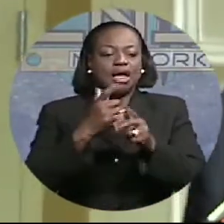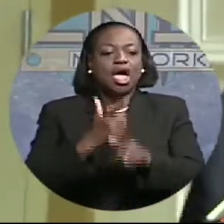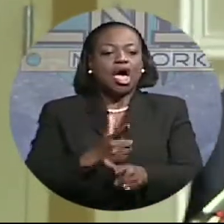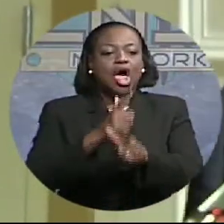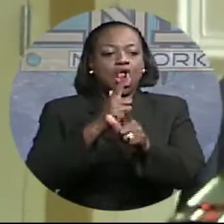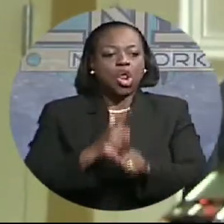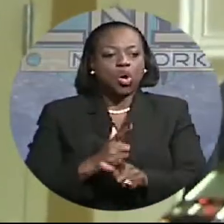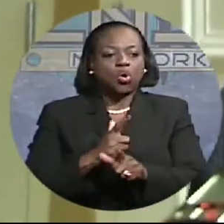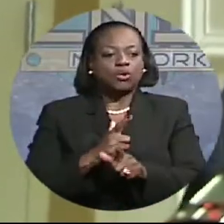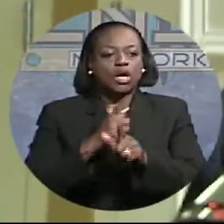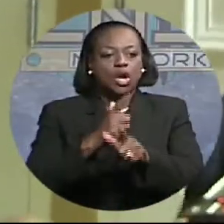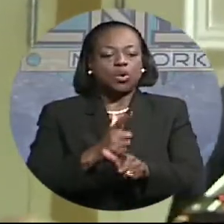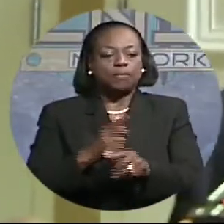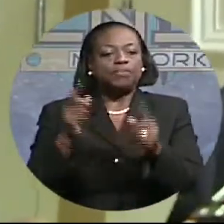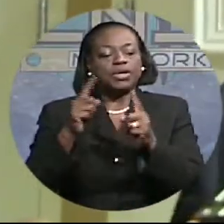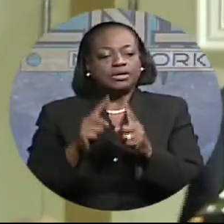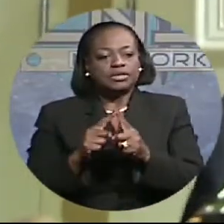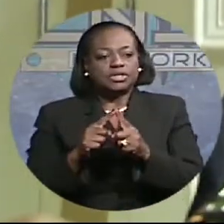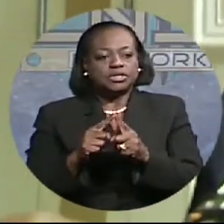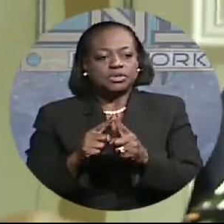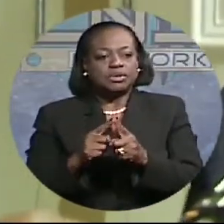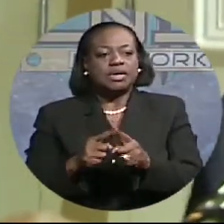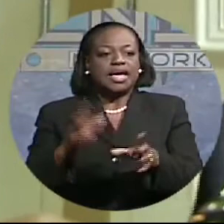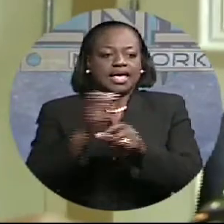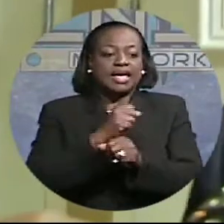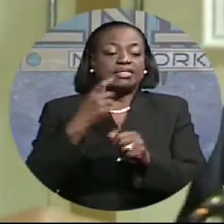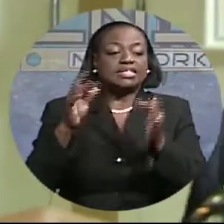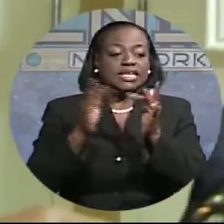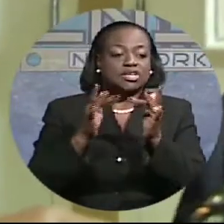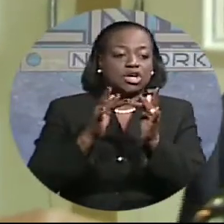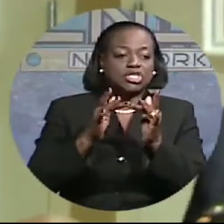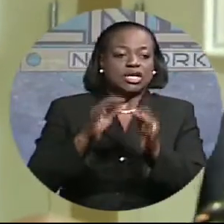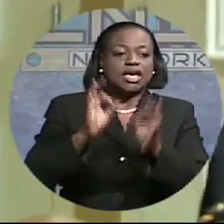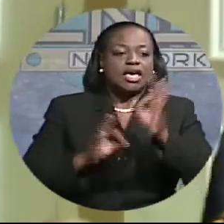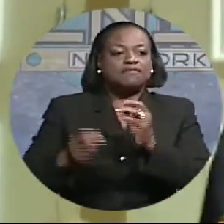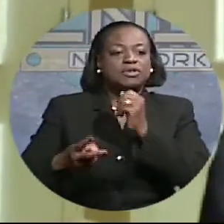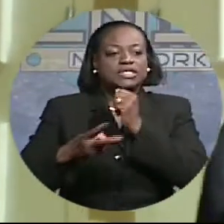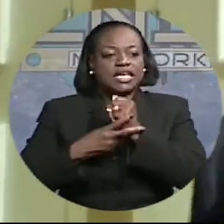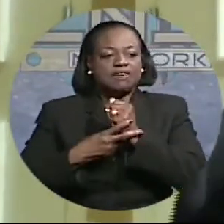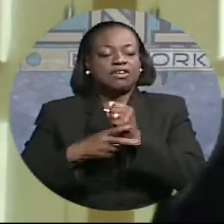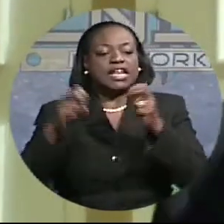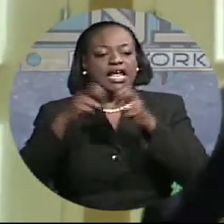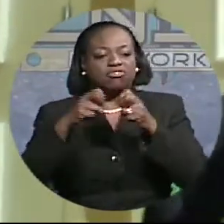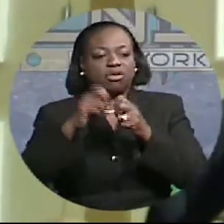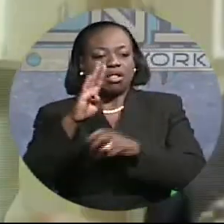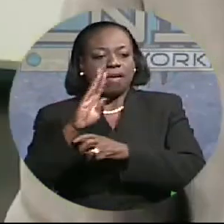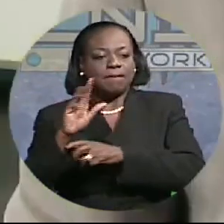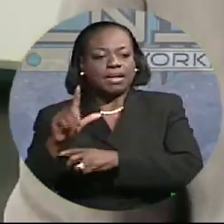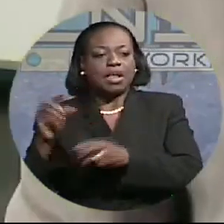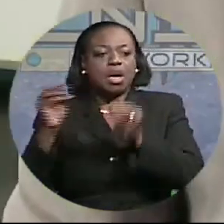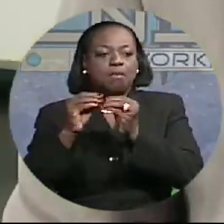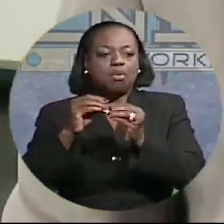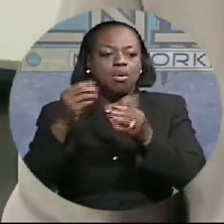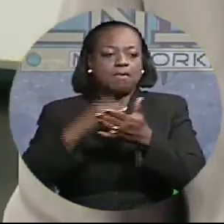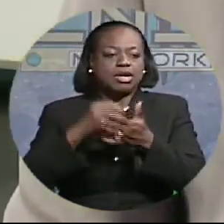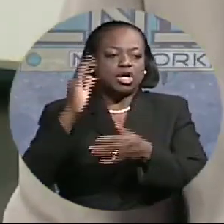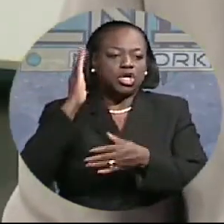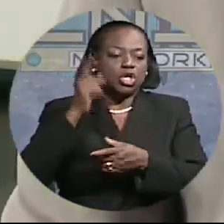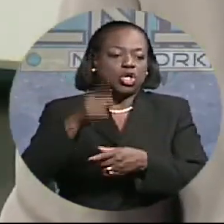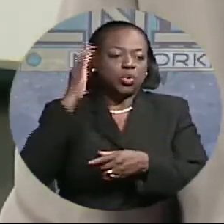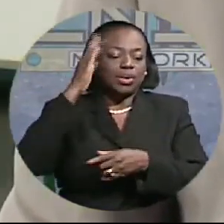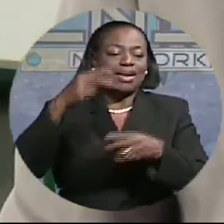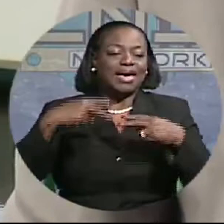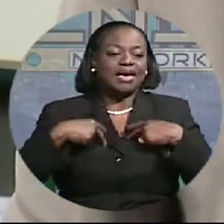my opinion, if they save on their electricity bill, there is more money that they're going to have in their pockets to service their mortgages. Minister Dorsett